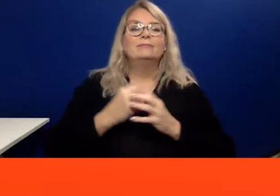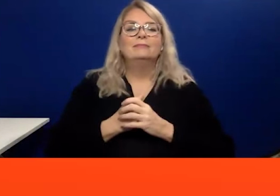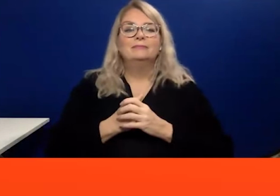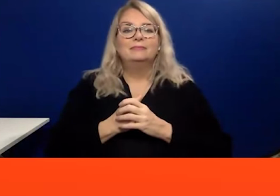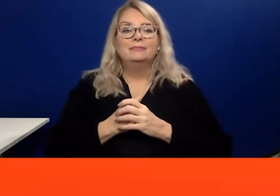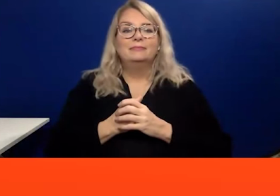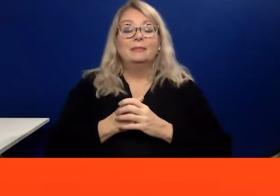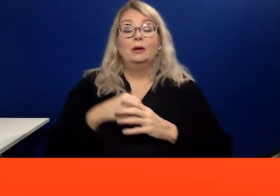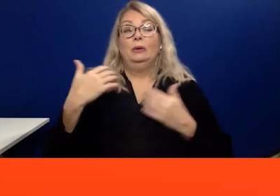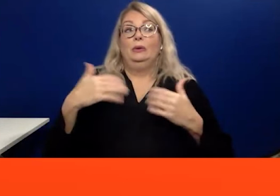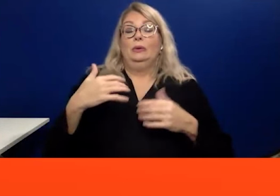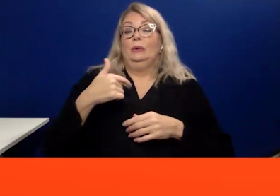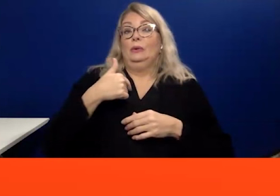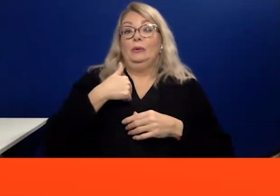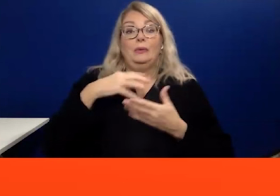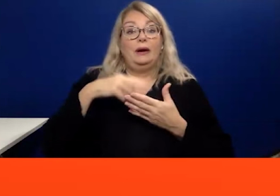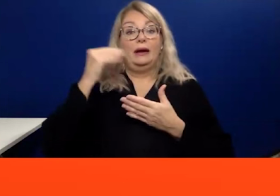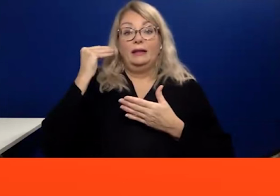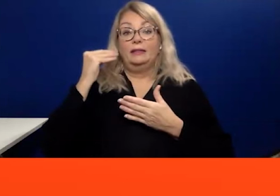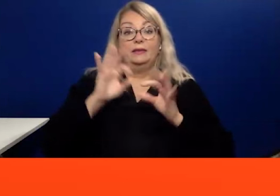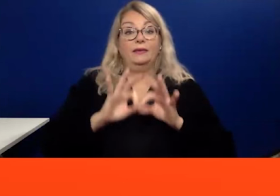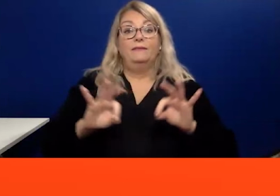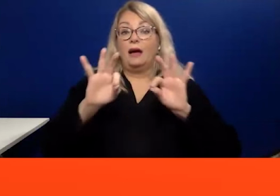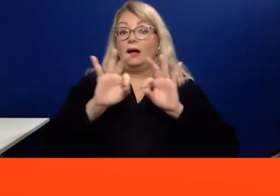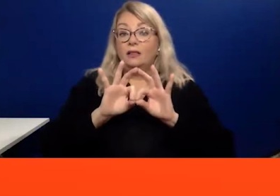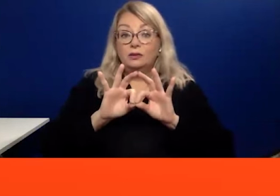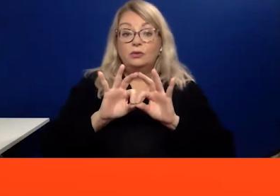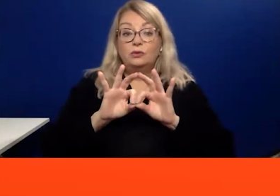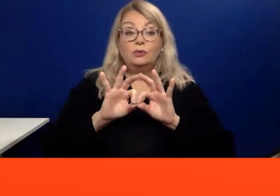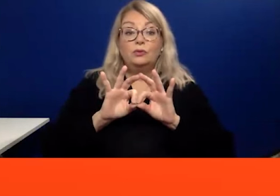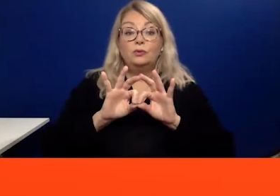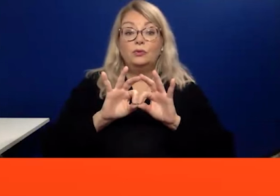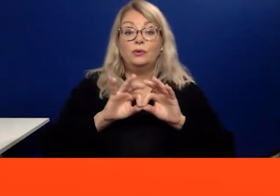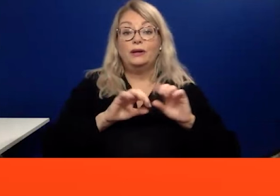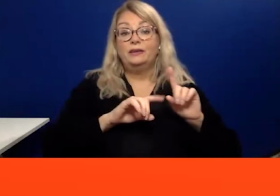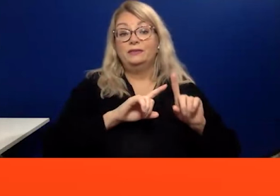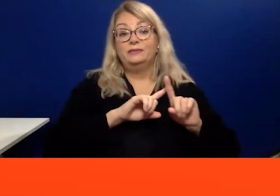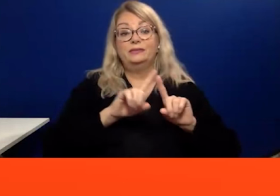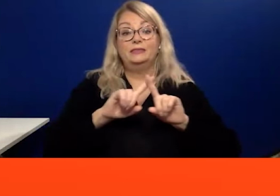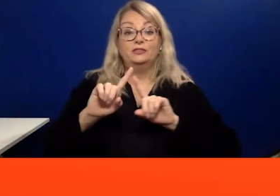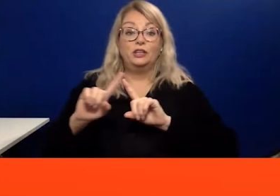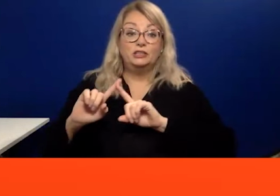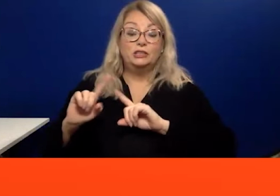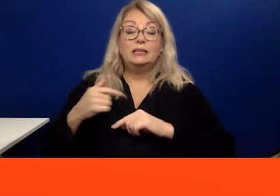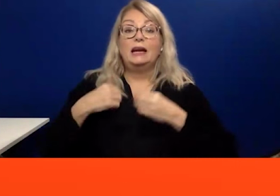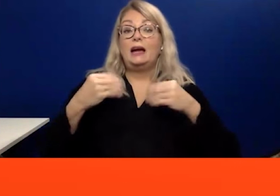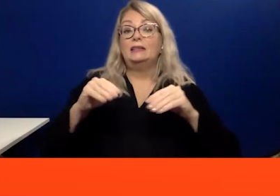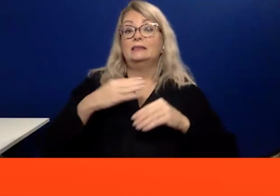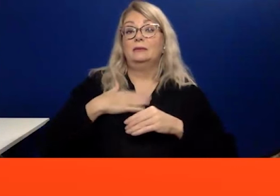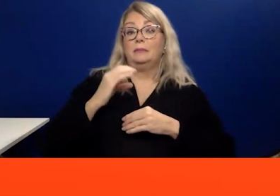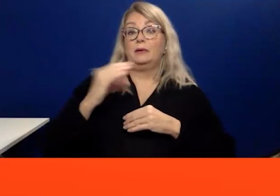the value of differentiation. I sold my company really because of one thing that I